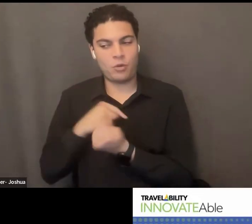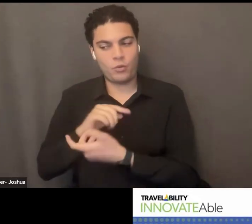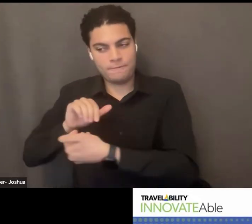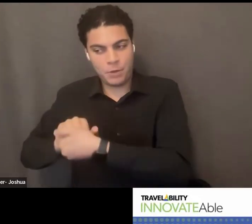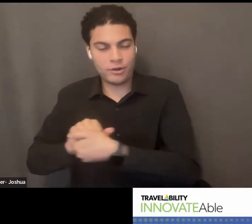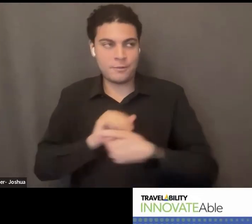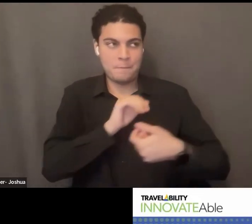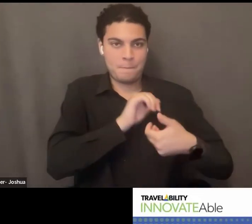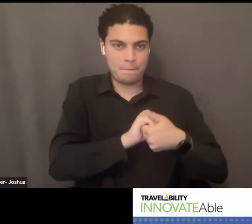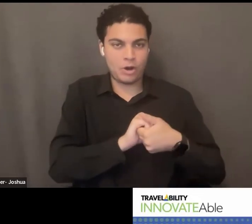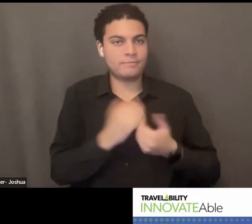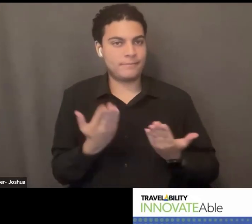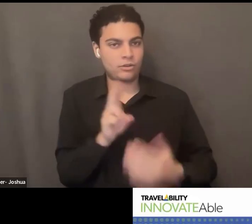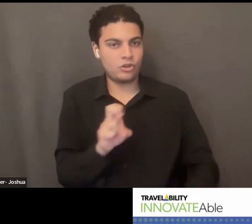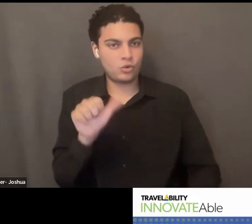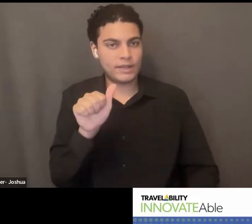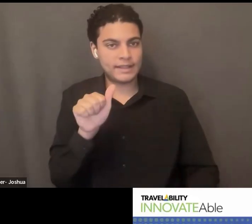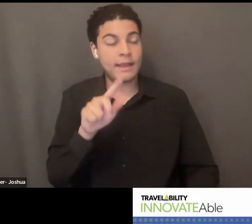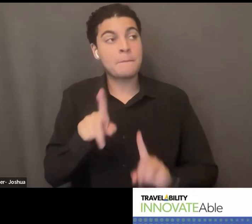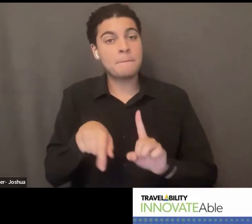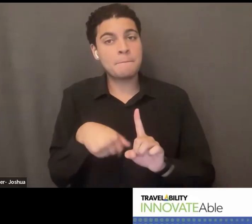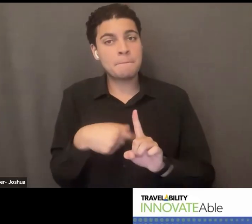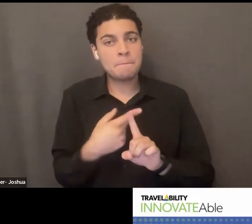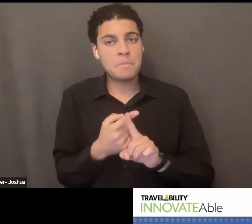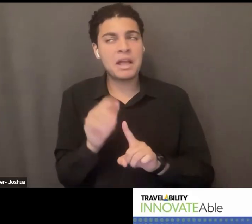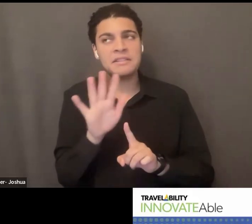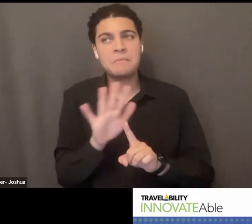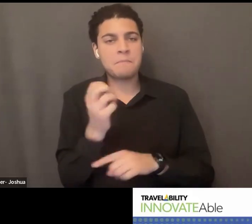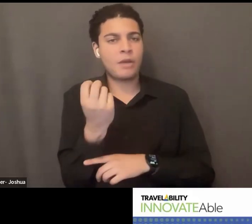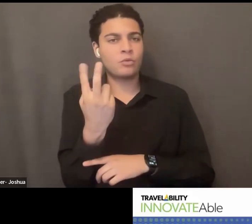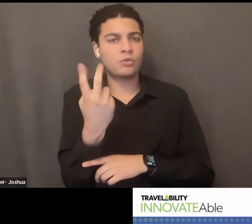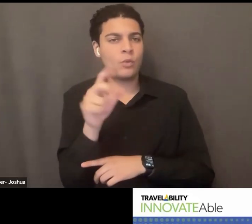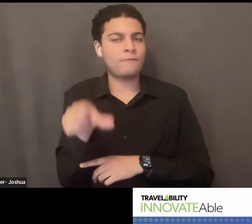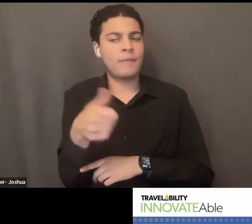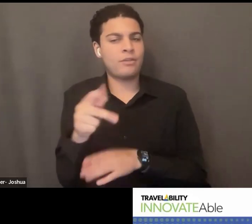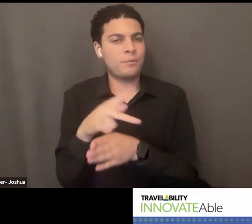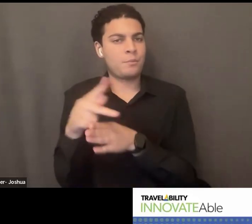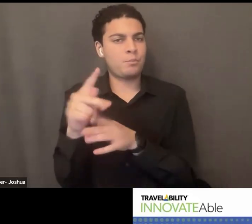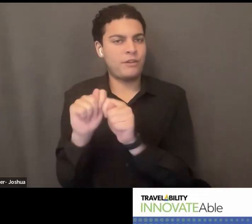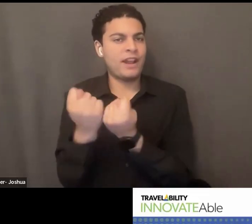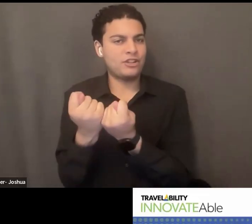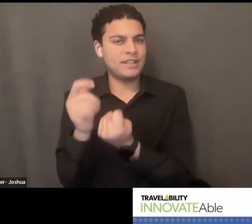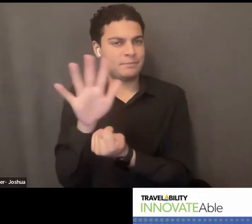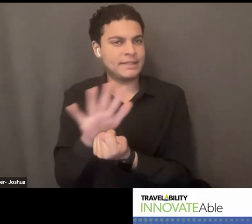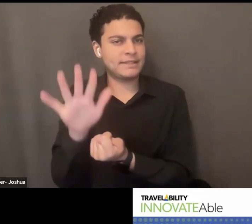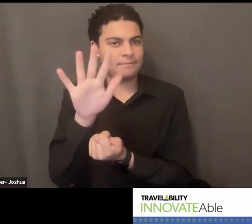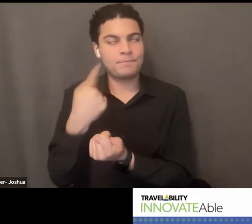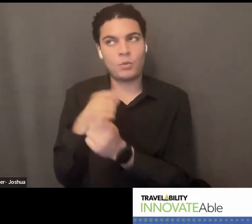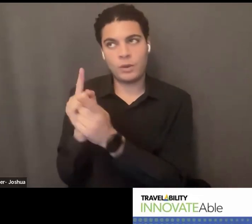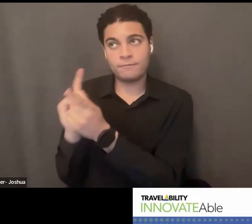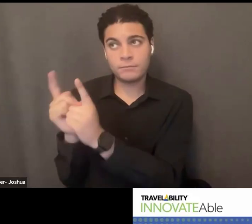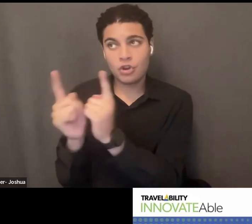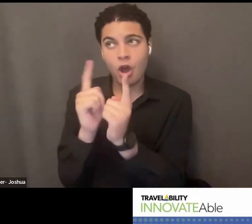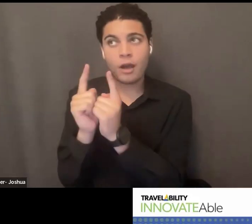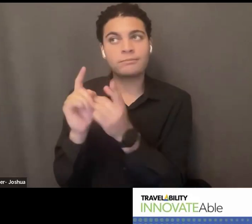US, and we've been discussing with about a dozen other professional teams to start a deployment with their in